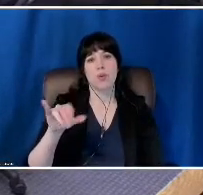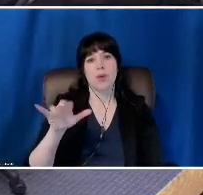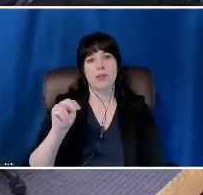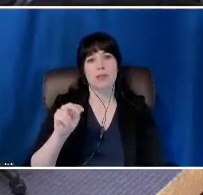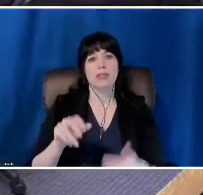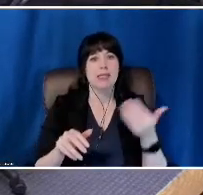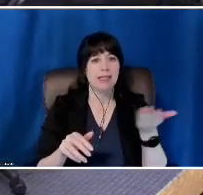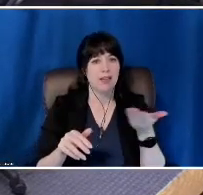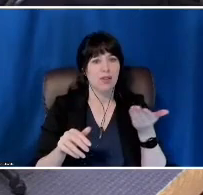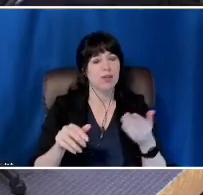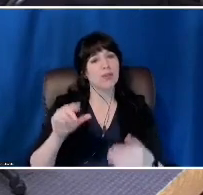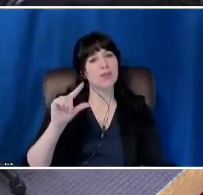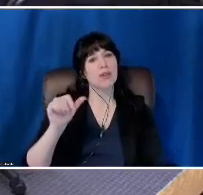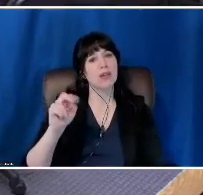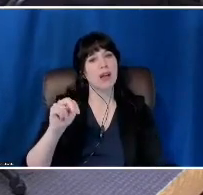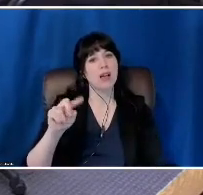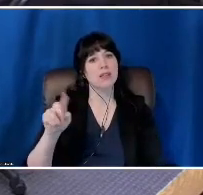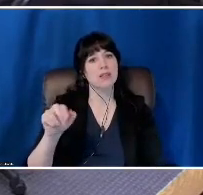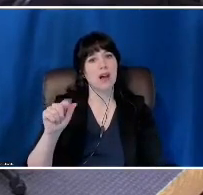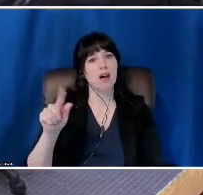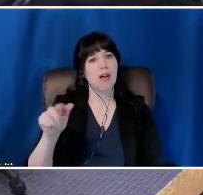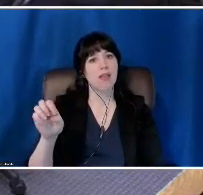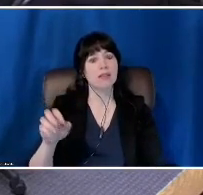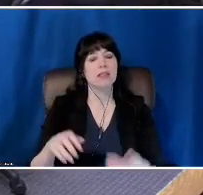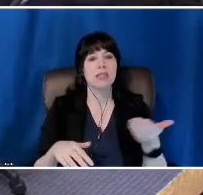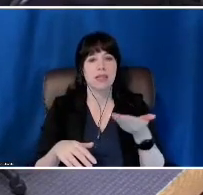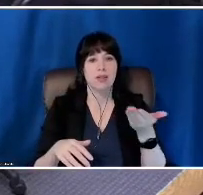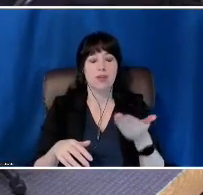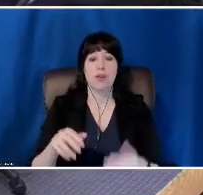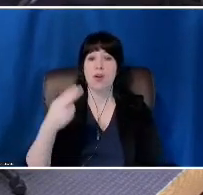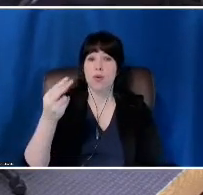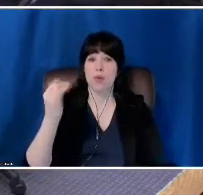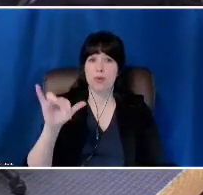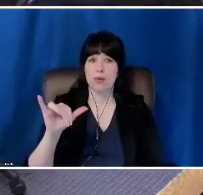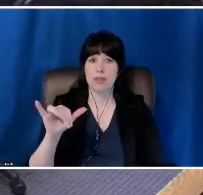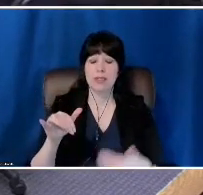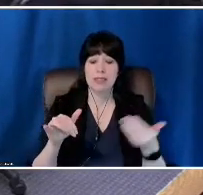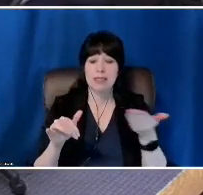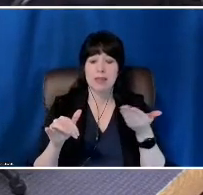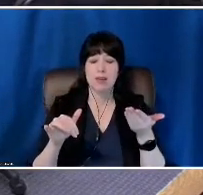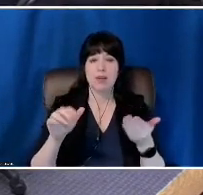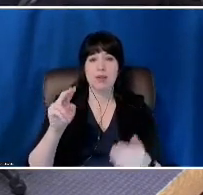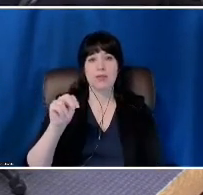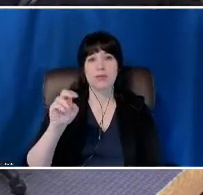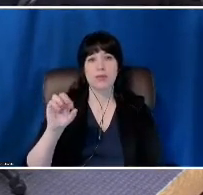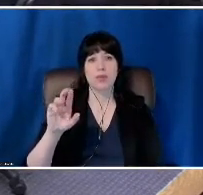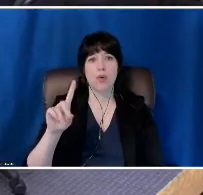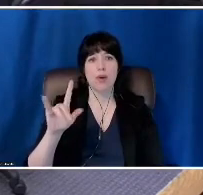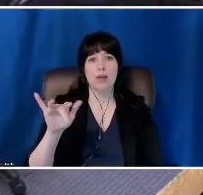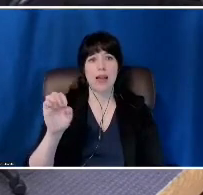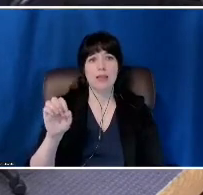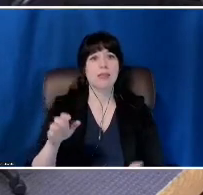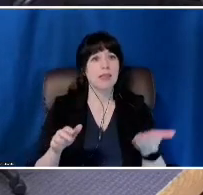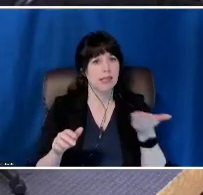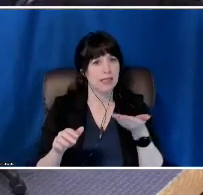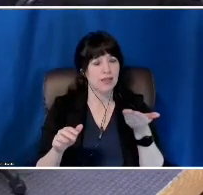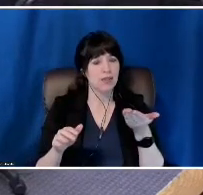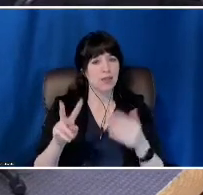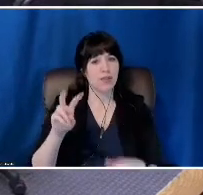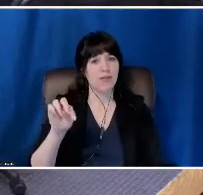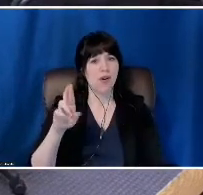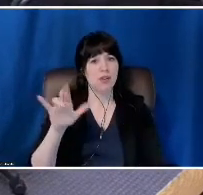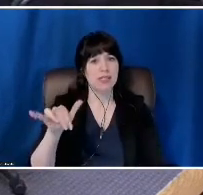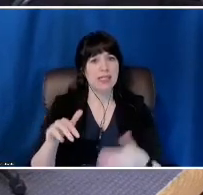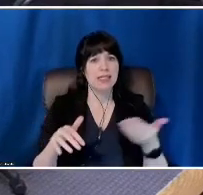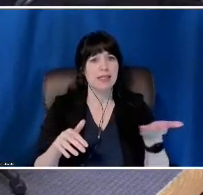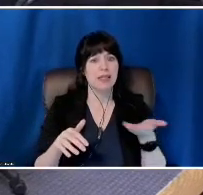Board Member Gonzalez. Here. Board Member Hoy. Here. Board Member Nordike. Here. Board Member Varney.